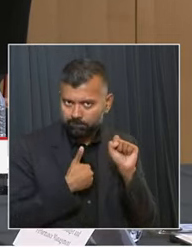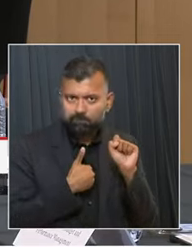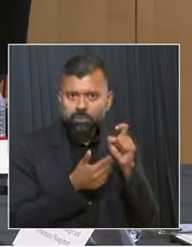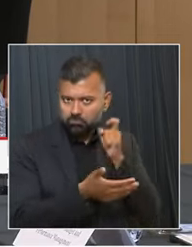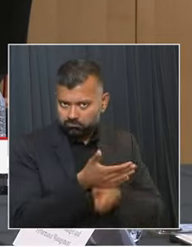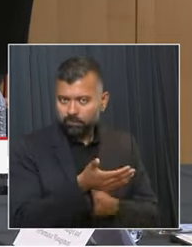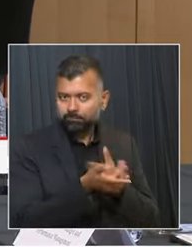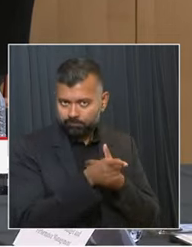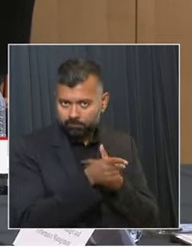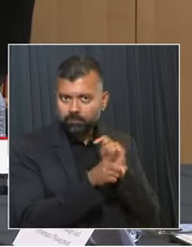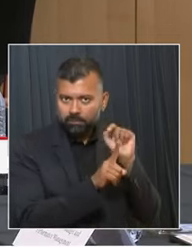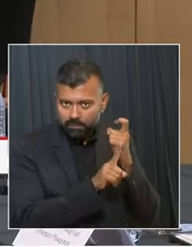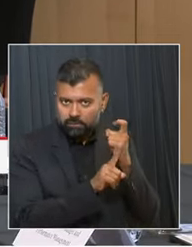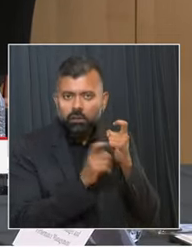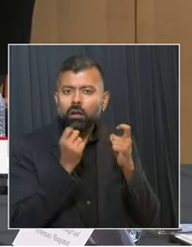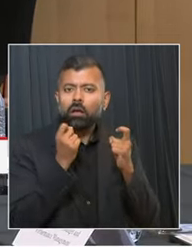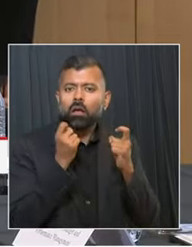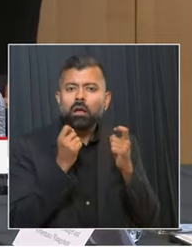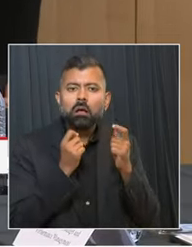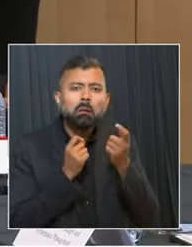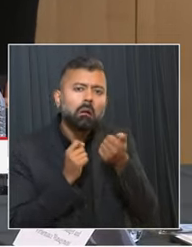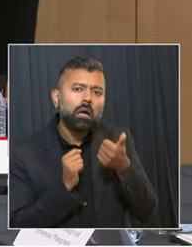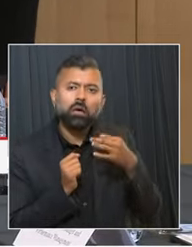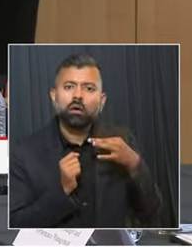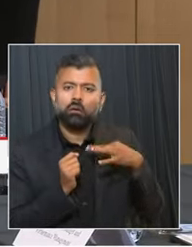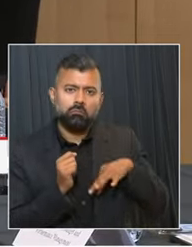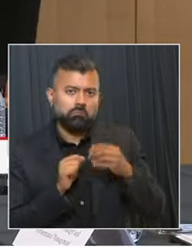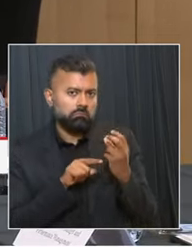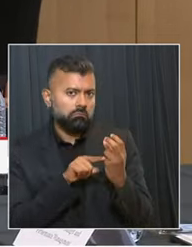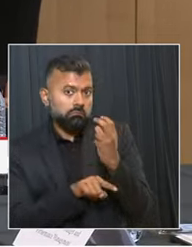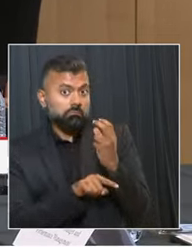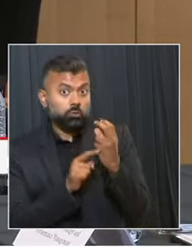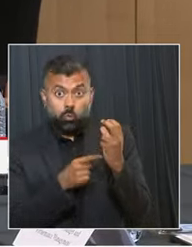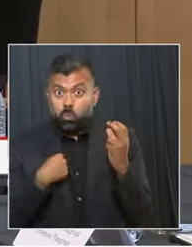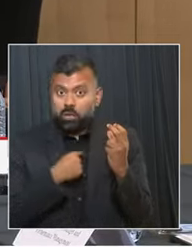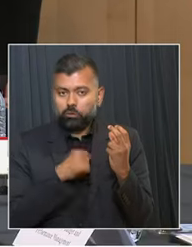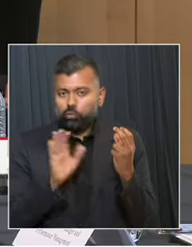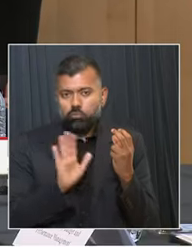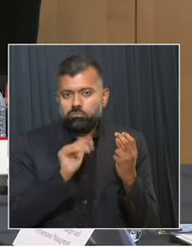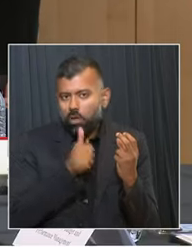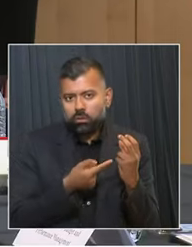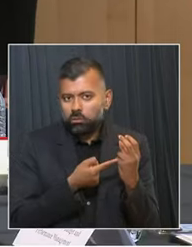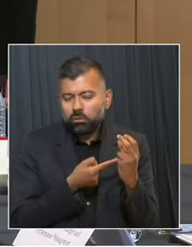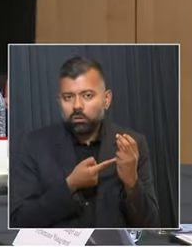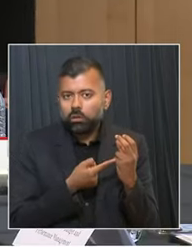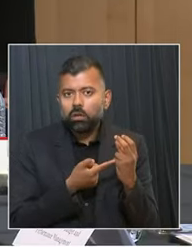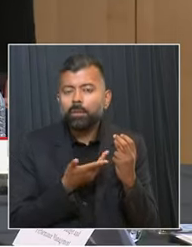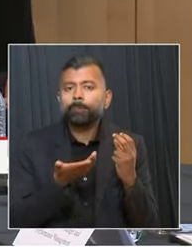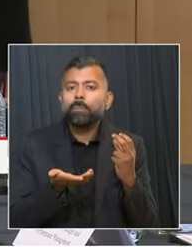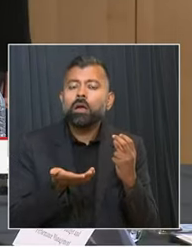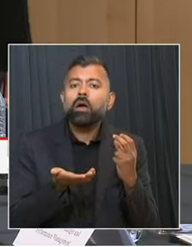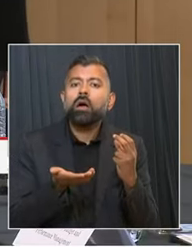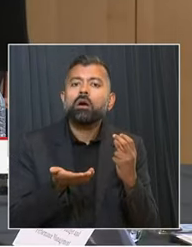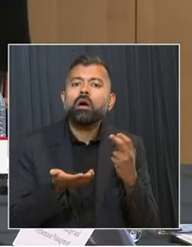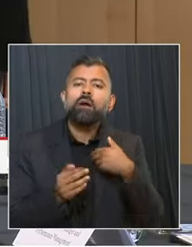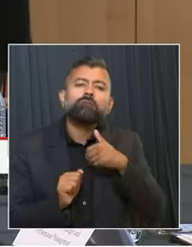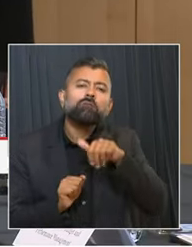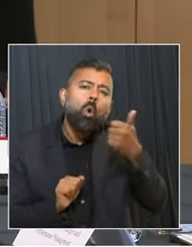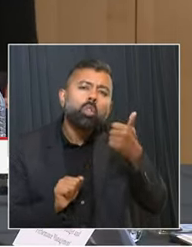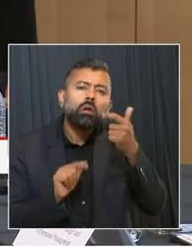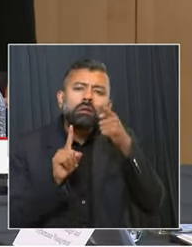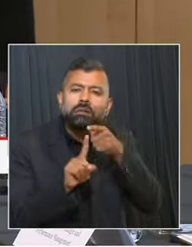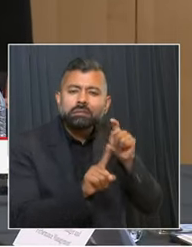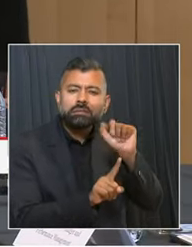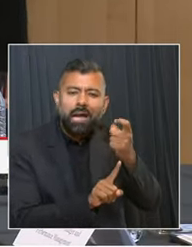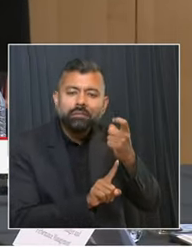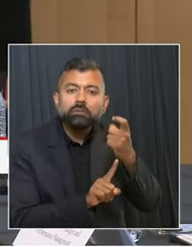not come to the city, but all other types of taxes would, and we're estimating that, like income tax, for example, would be